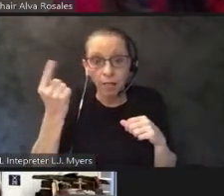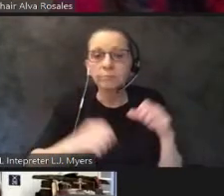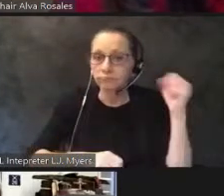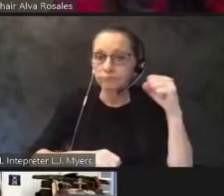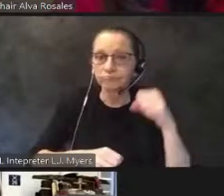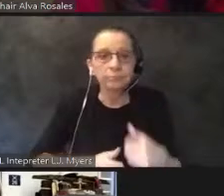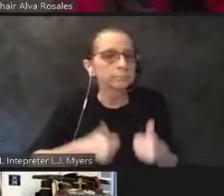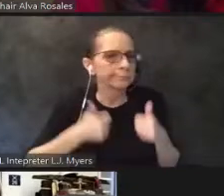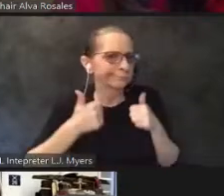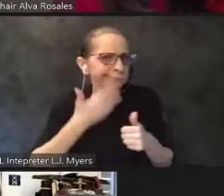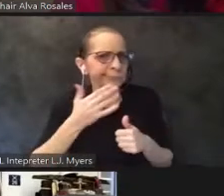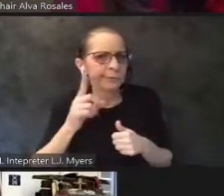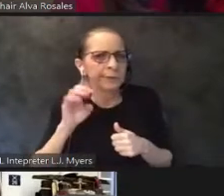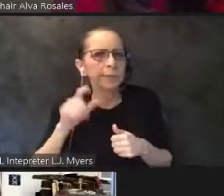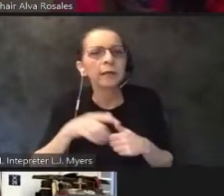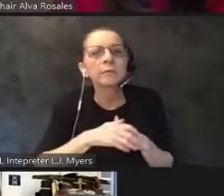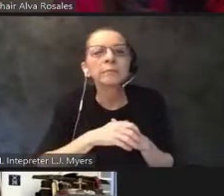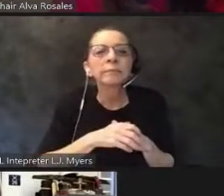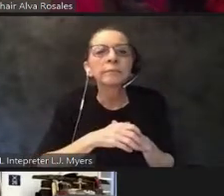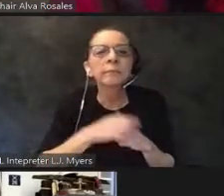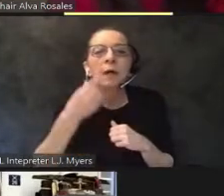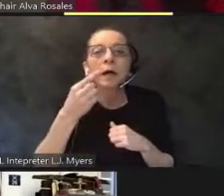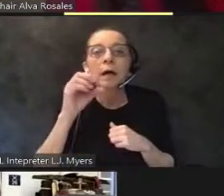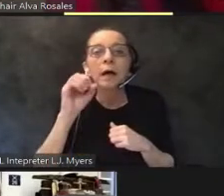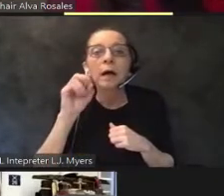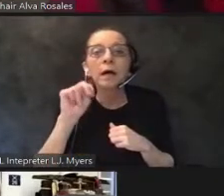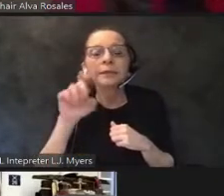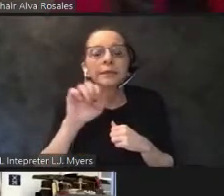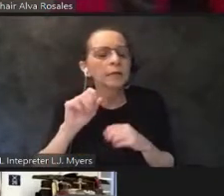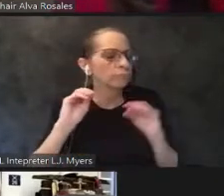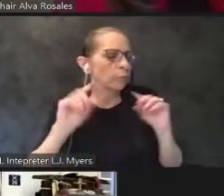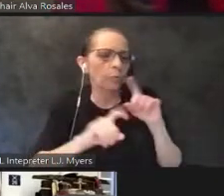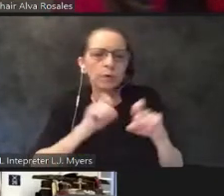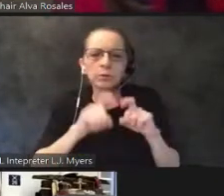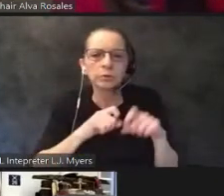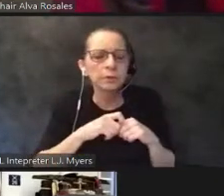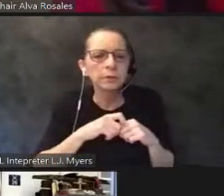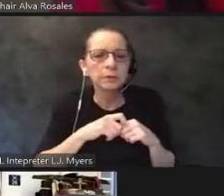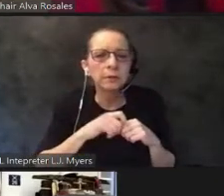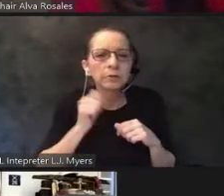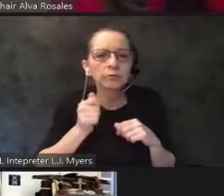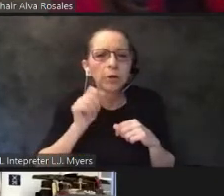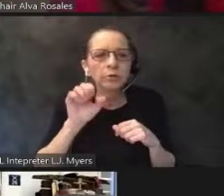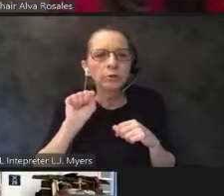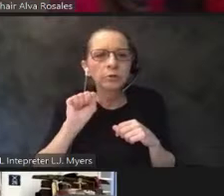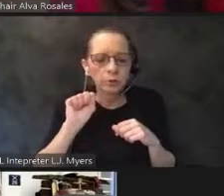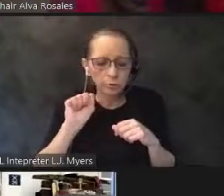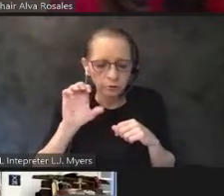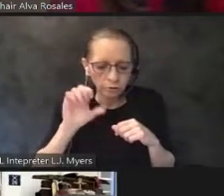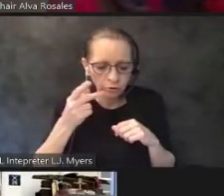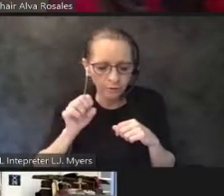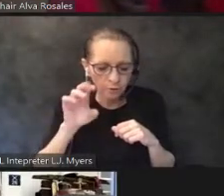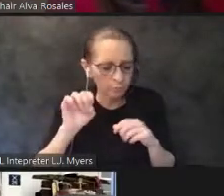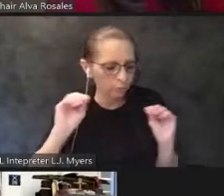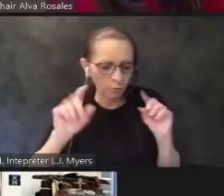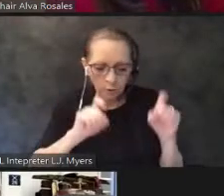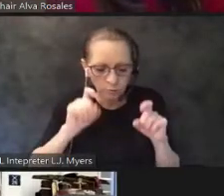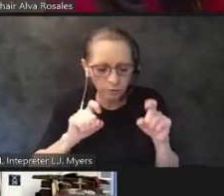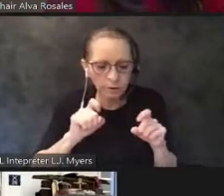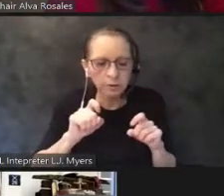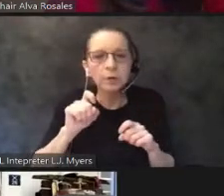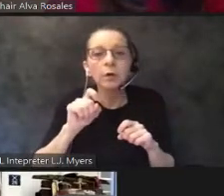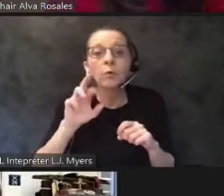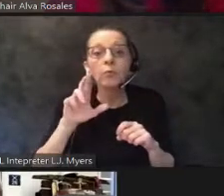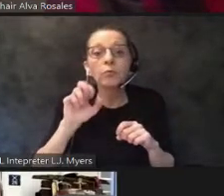job. Director Gonzalez? No questions. Judge Chevrolet? No questions. Reverend